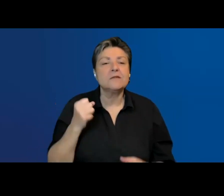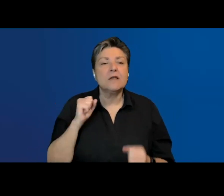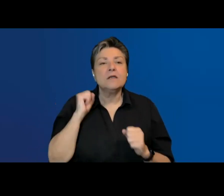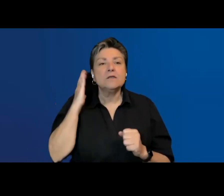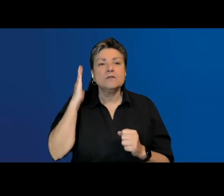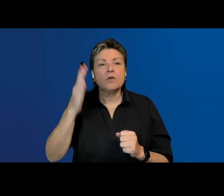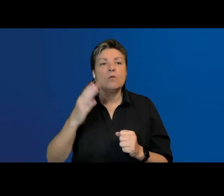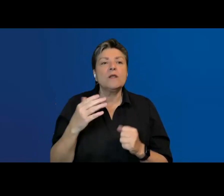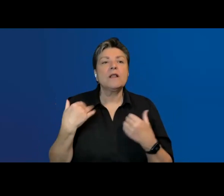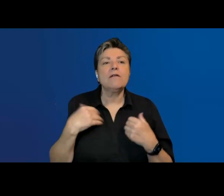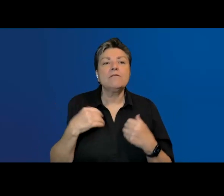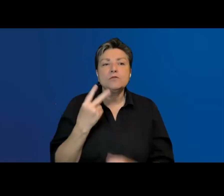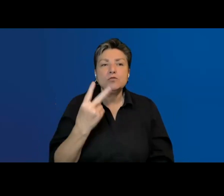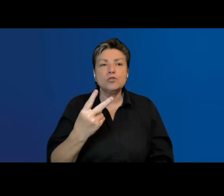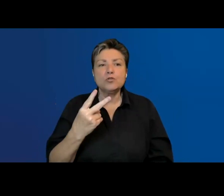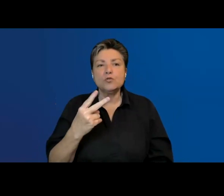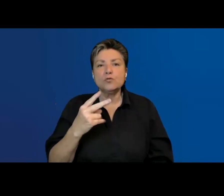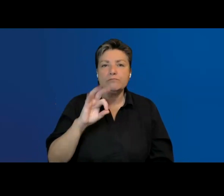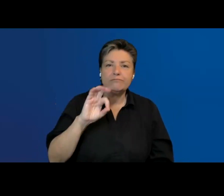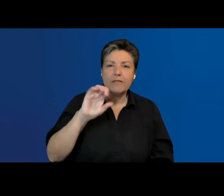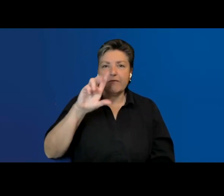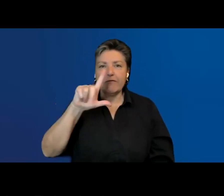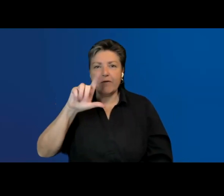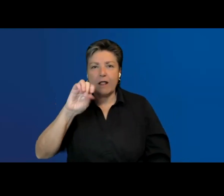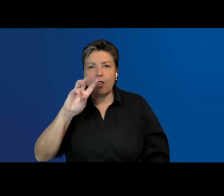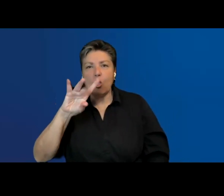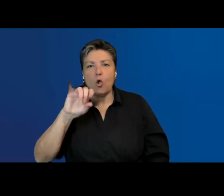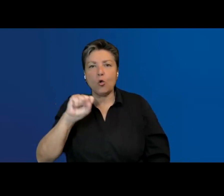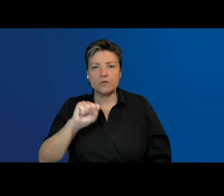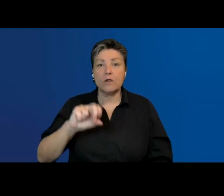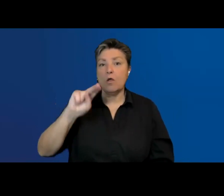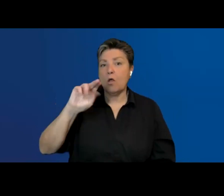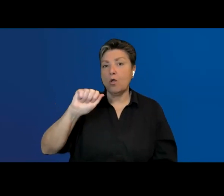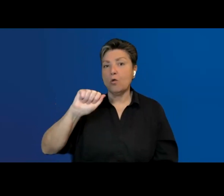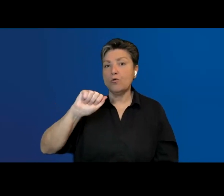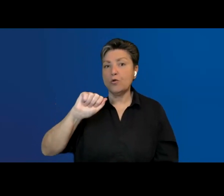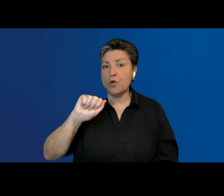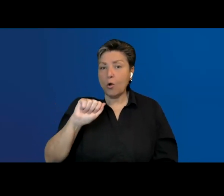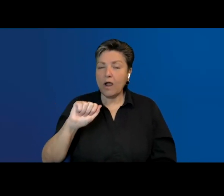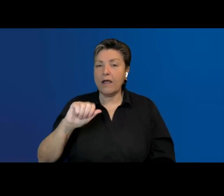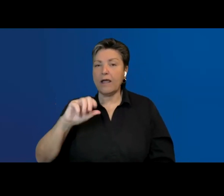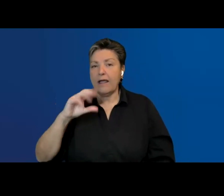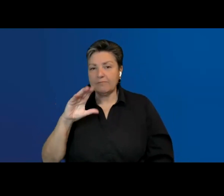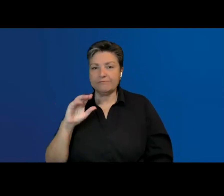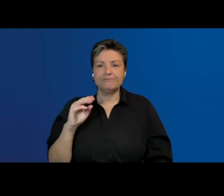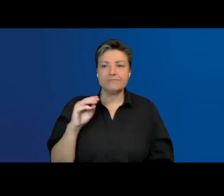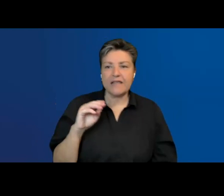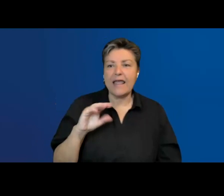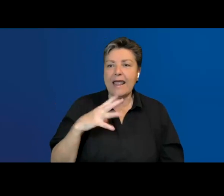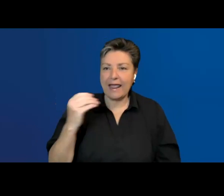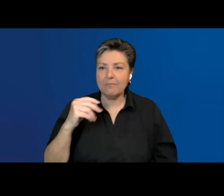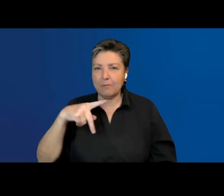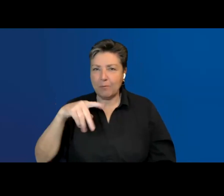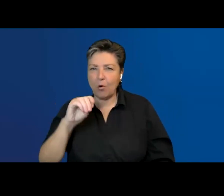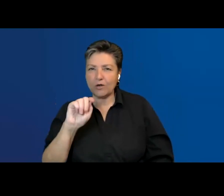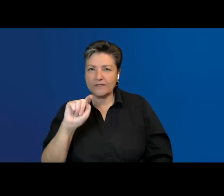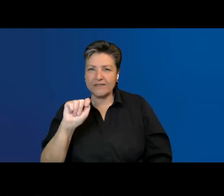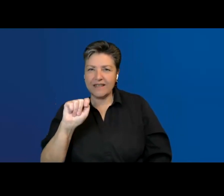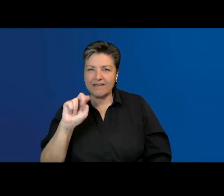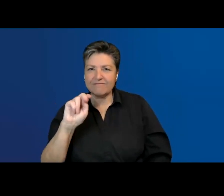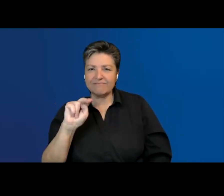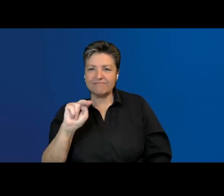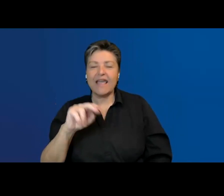Leadership Fellows, Noah Porton and Hannah Russell, who have both worked on a podcast. Their podcasting skills helped them receive their